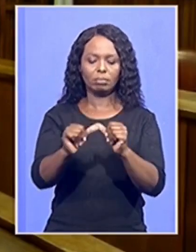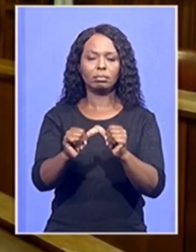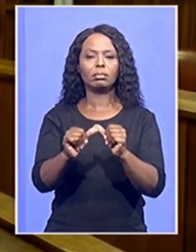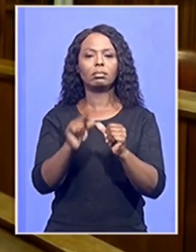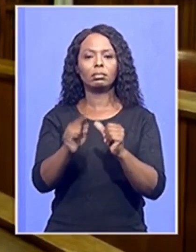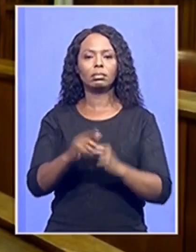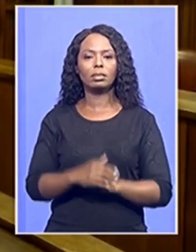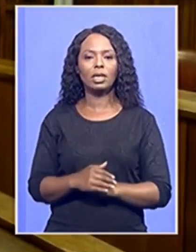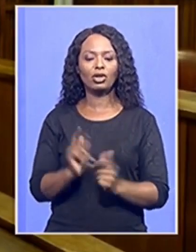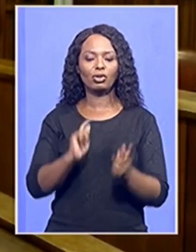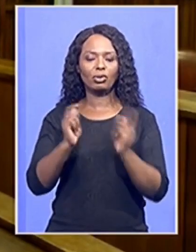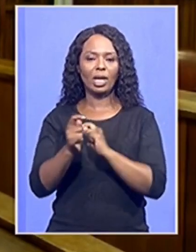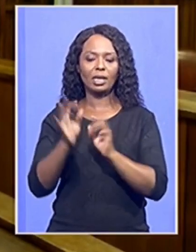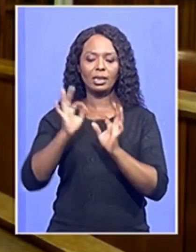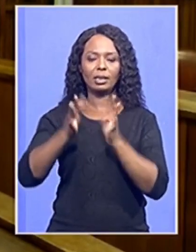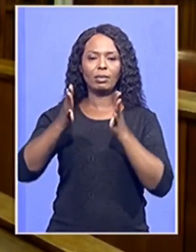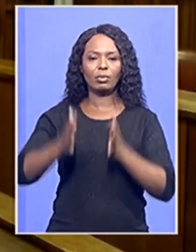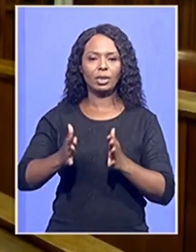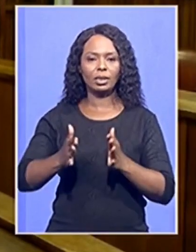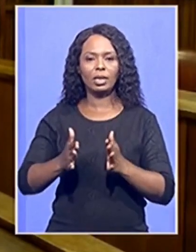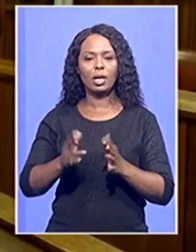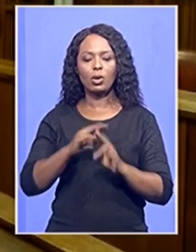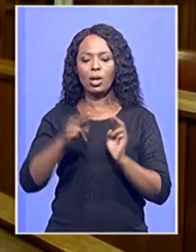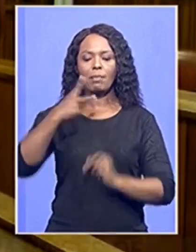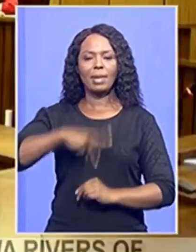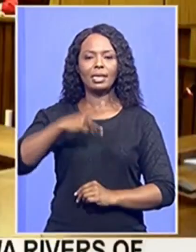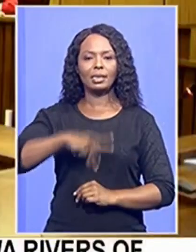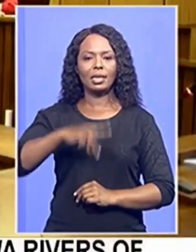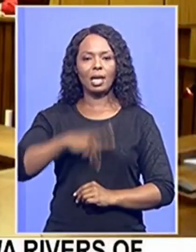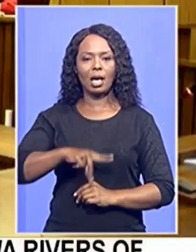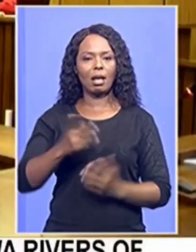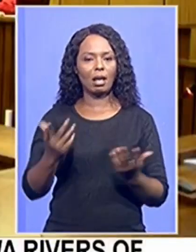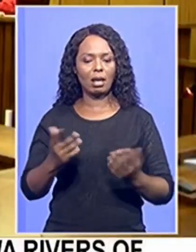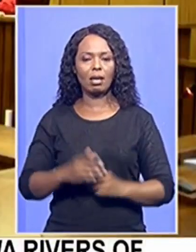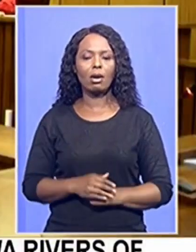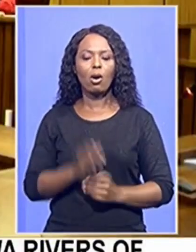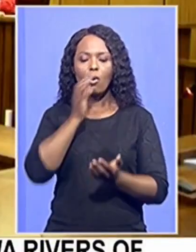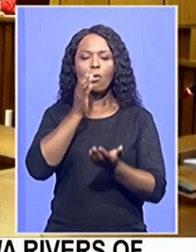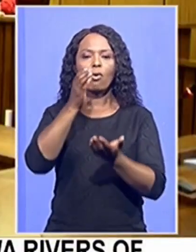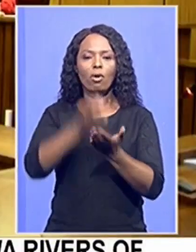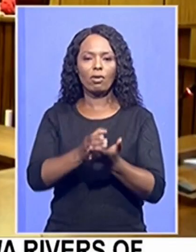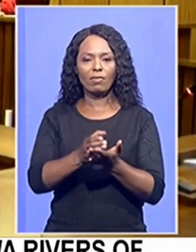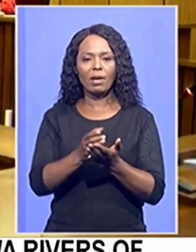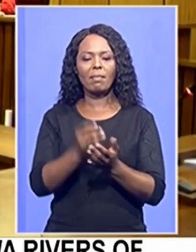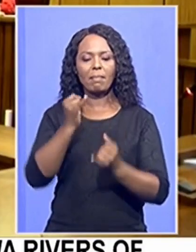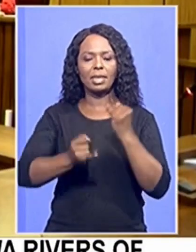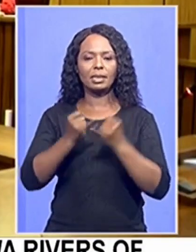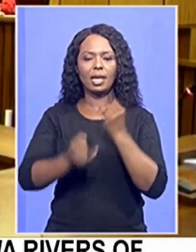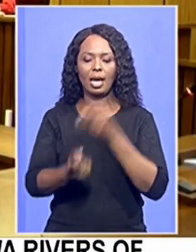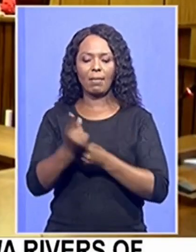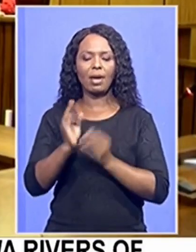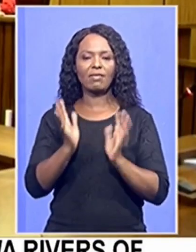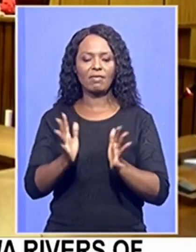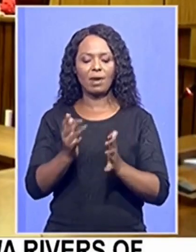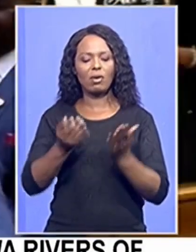we need to change the interpreter was not personal, is there. They confirm that there's been some mistakes.